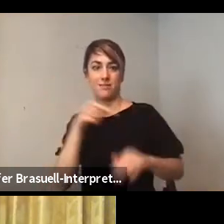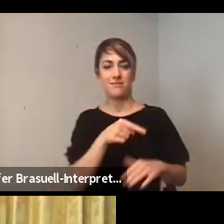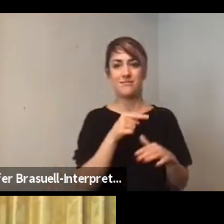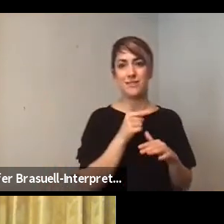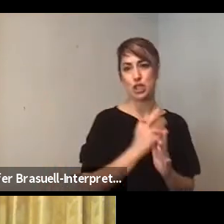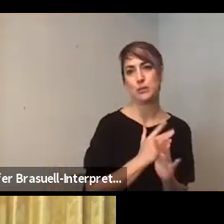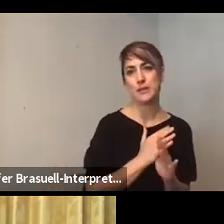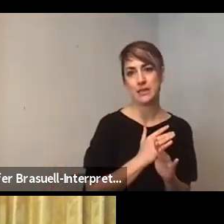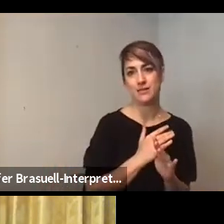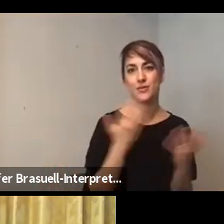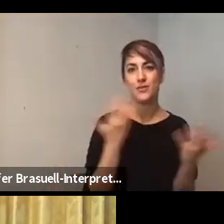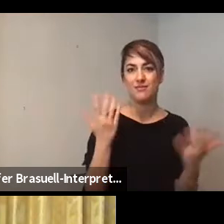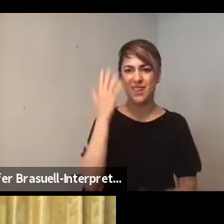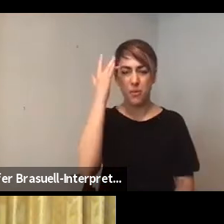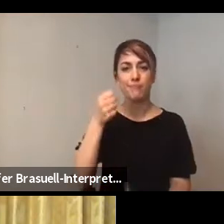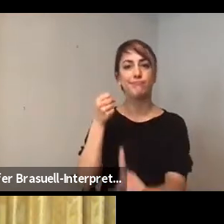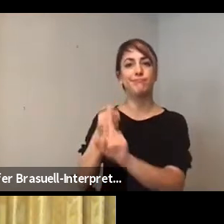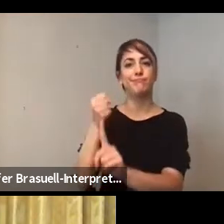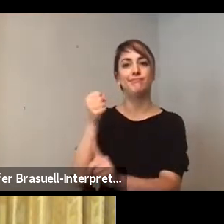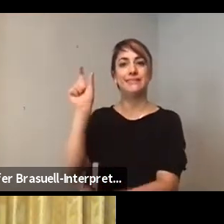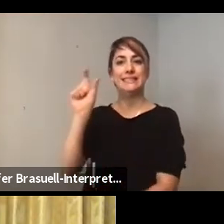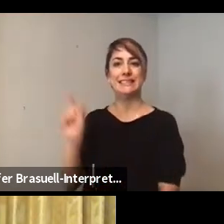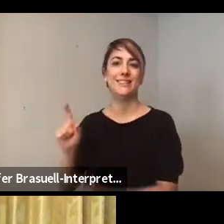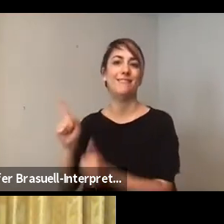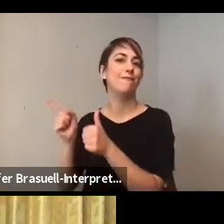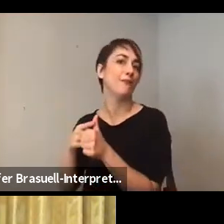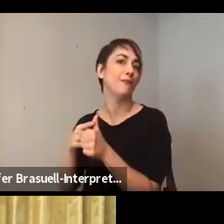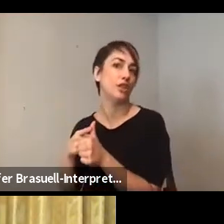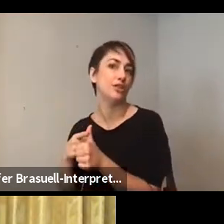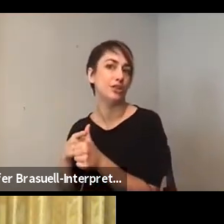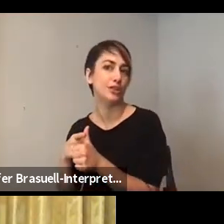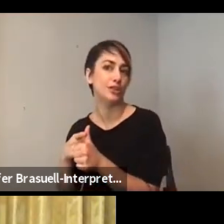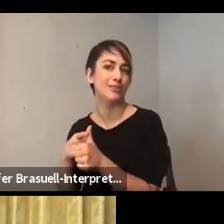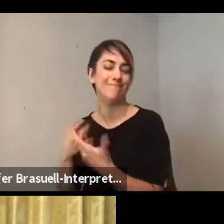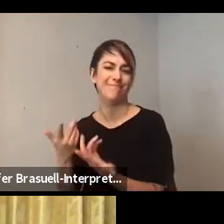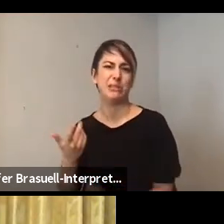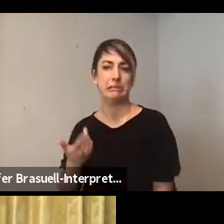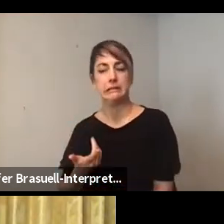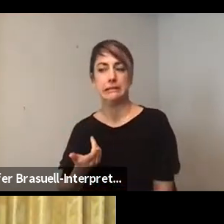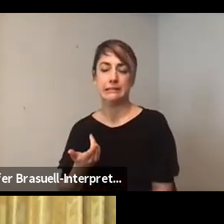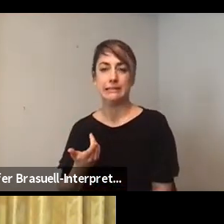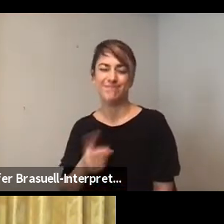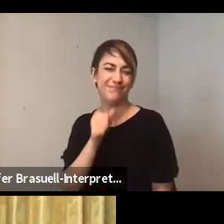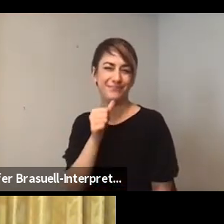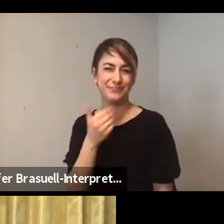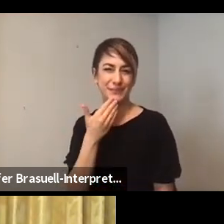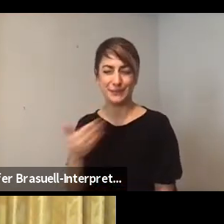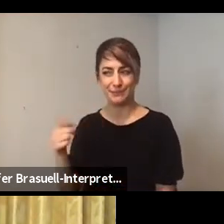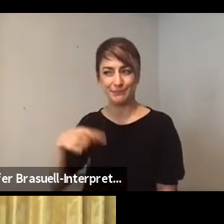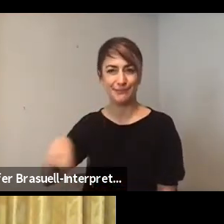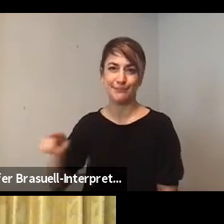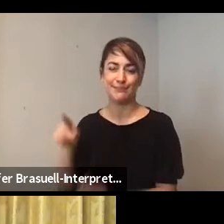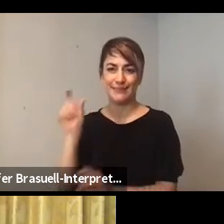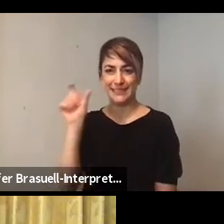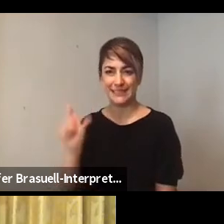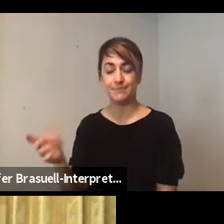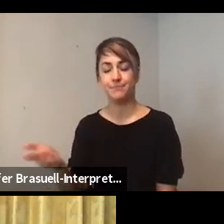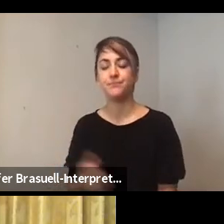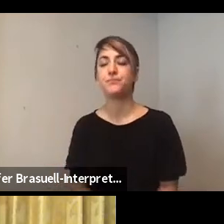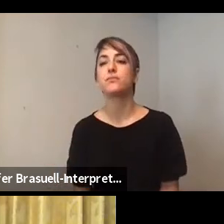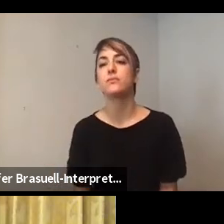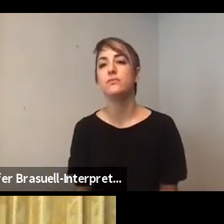then in Italy it hasn't been so funny. And what